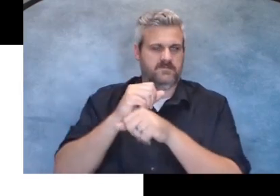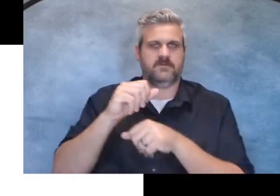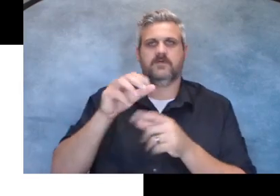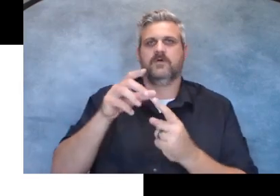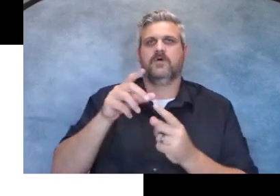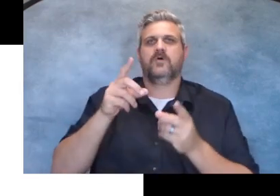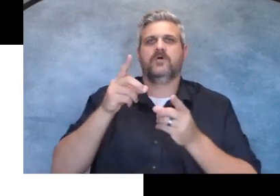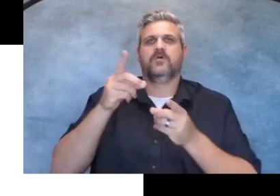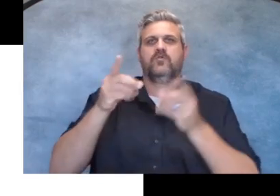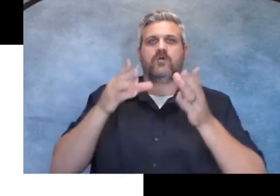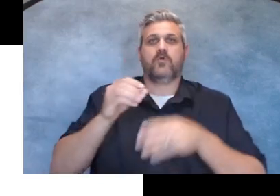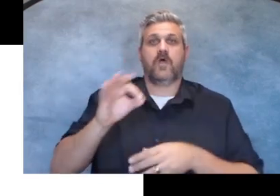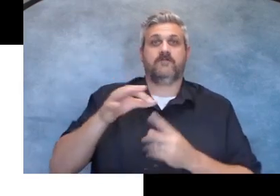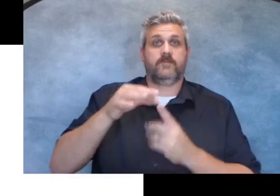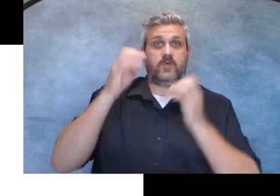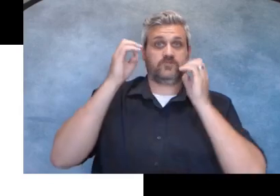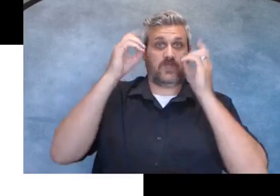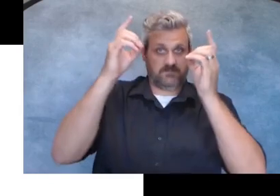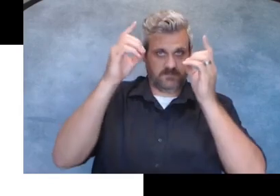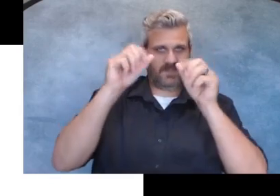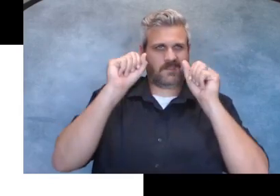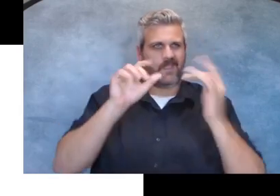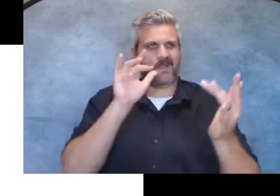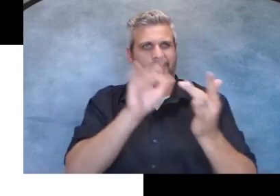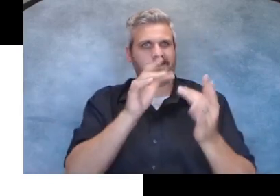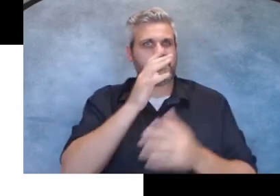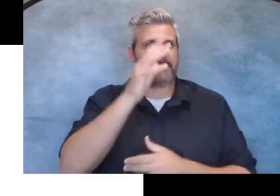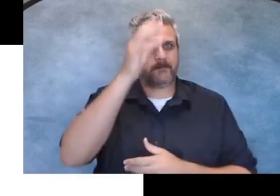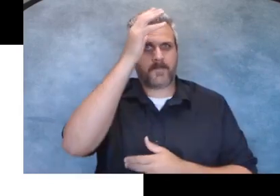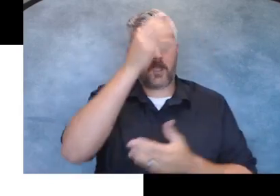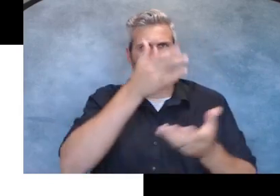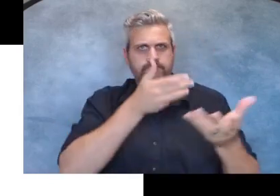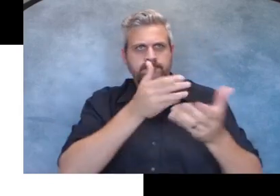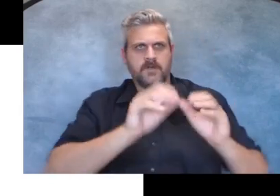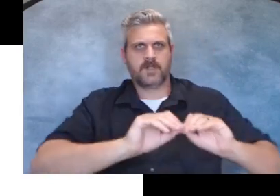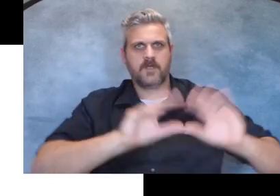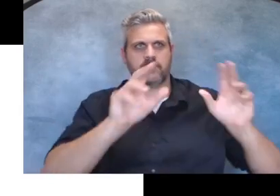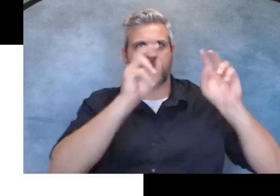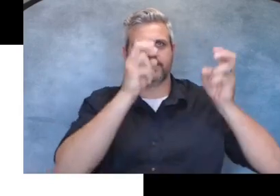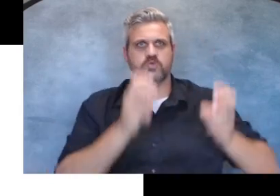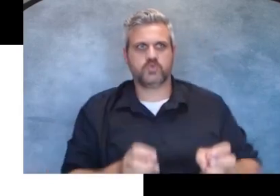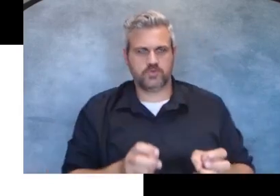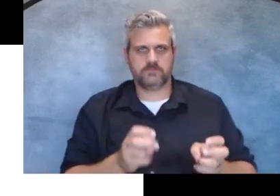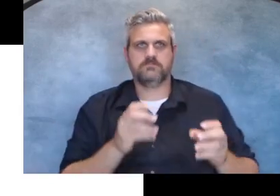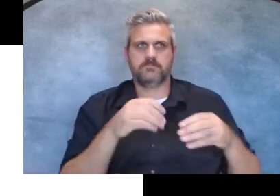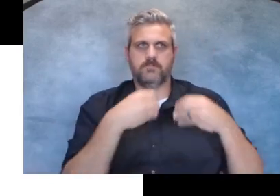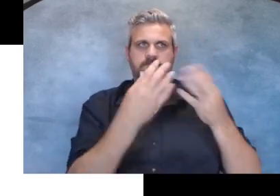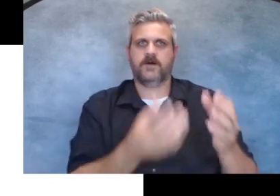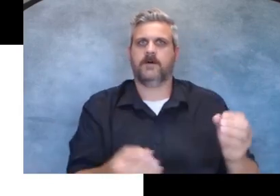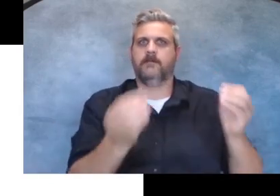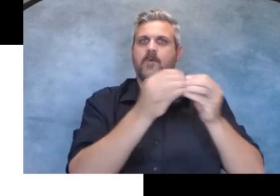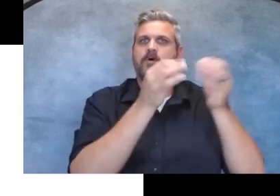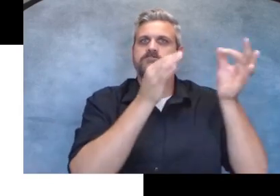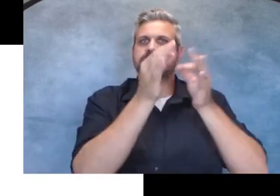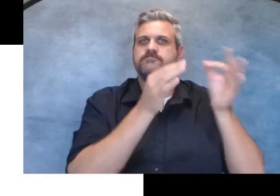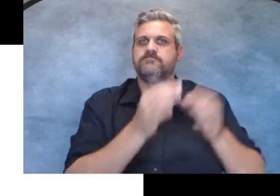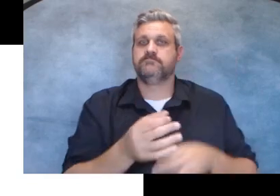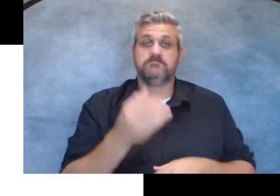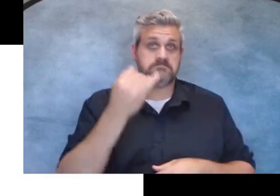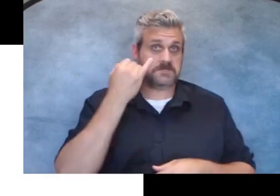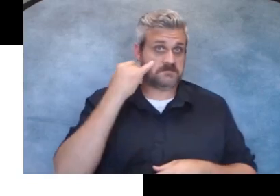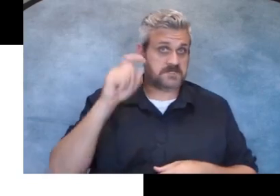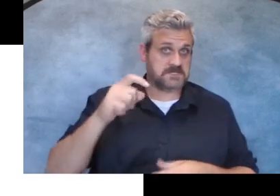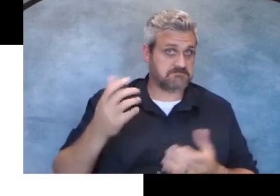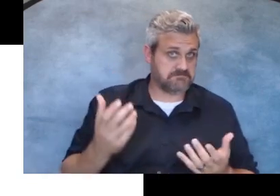the DOS, may contact the parent or guardian in order to clarify the issues and may provide further explanations if